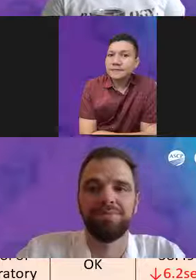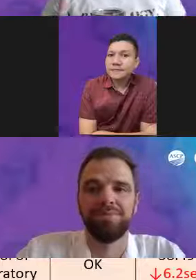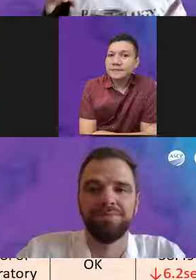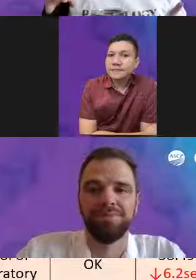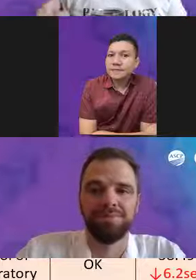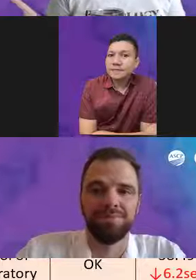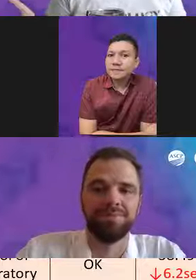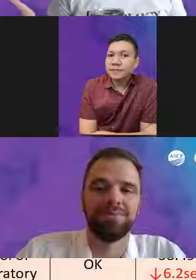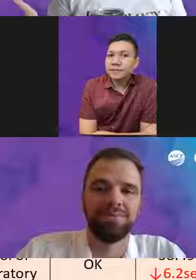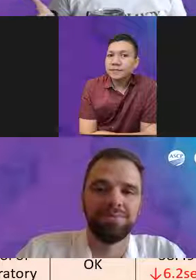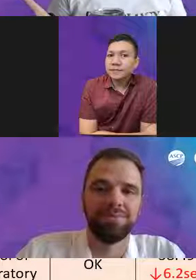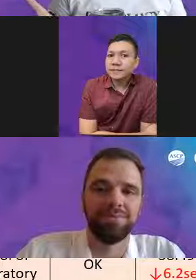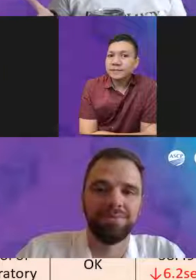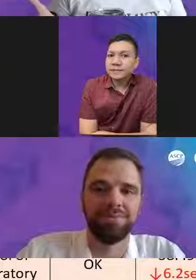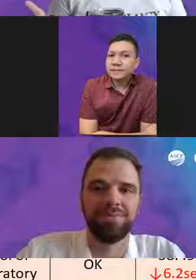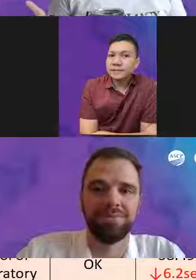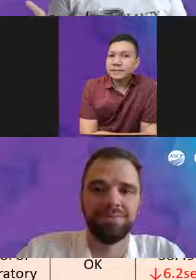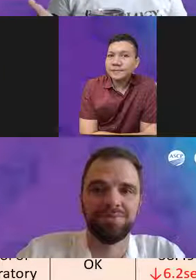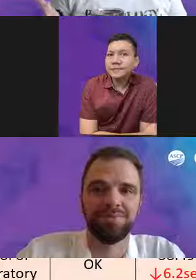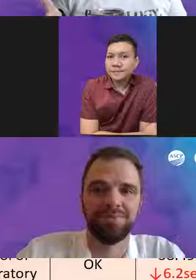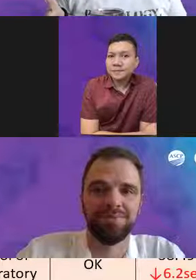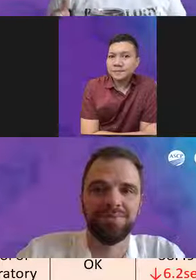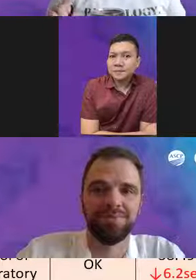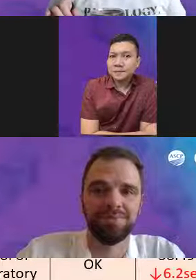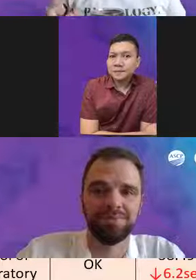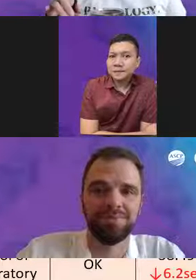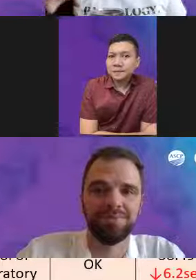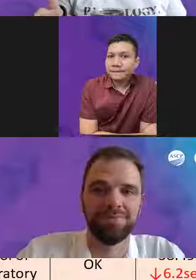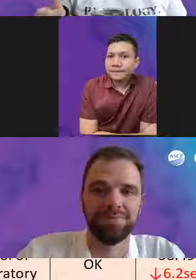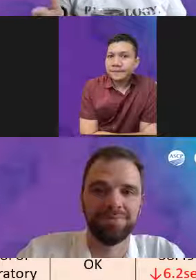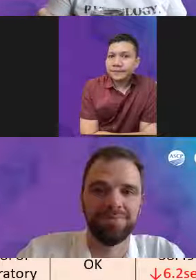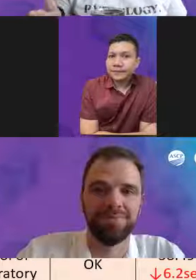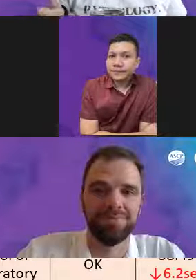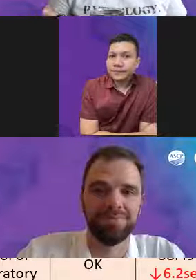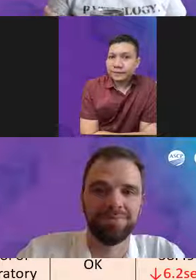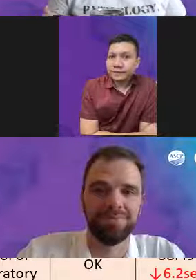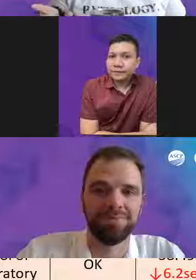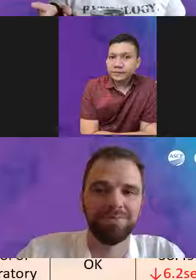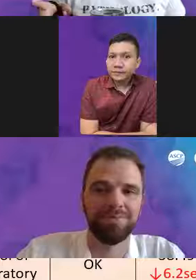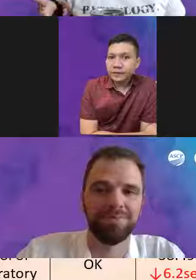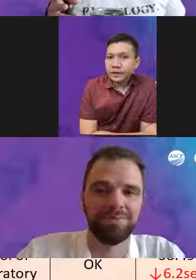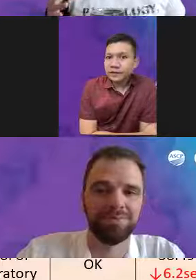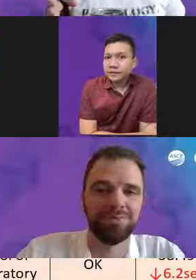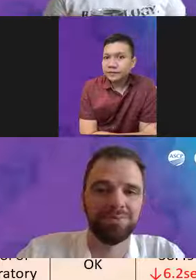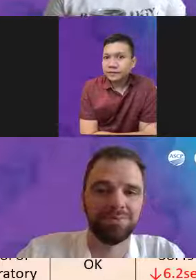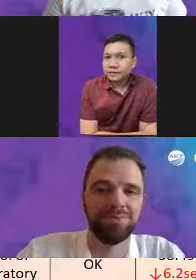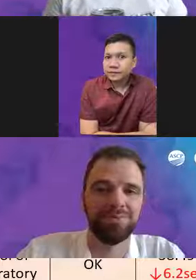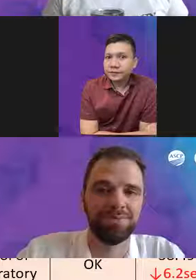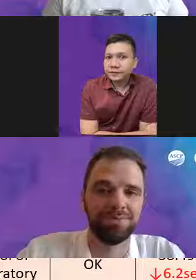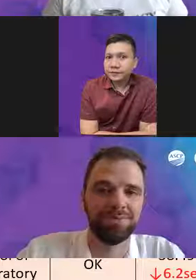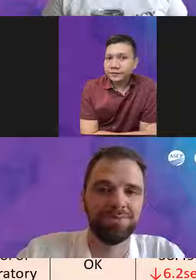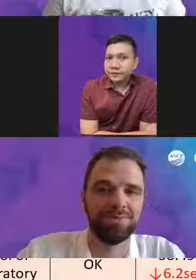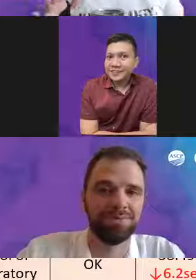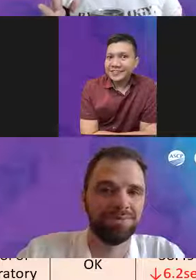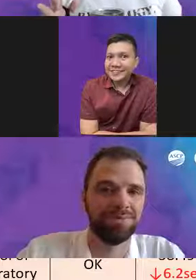vengeance, because when we look at the next two regions, the next two leagues, you're going to see that people that didn't